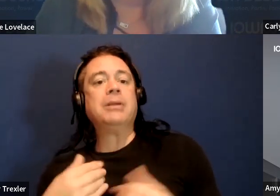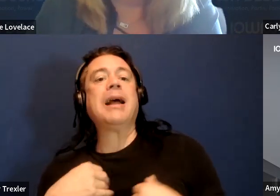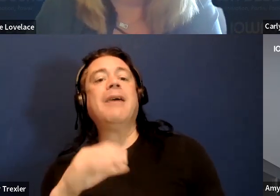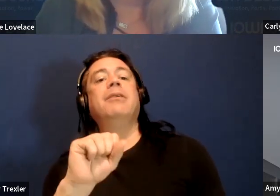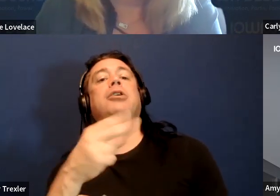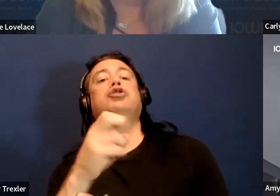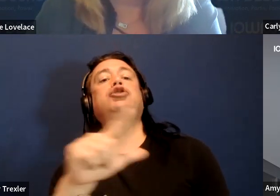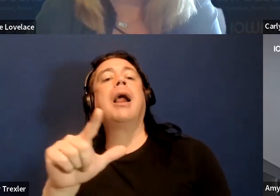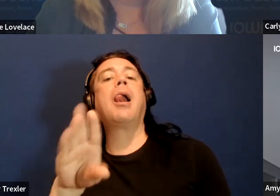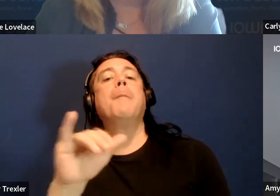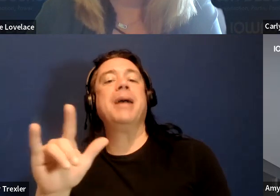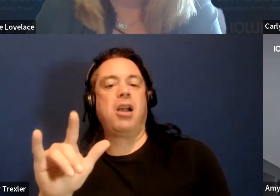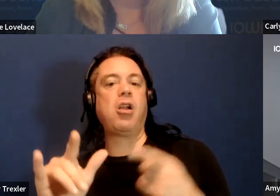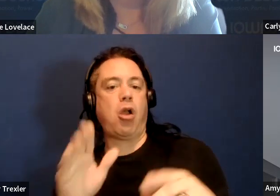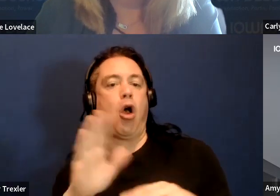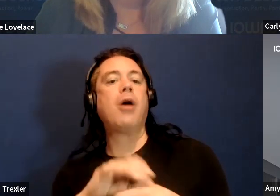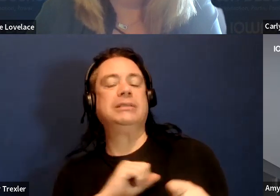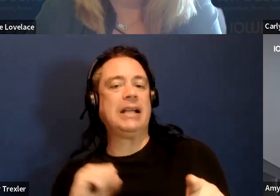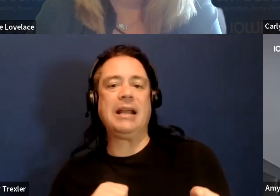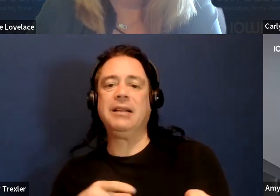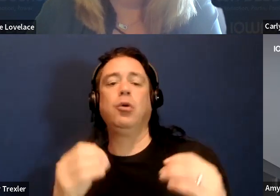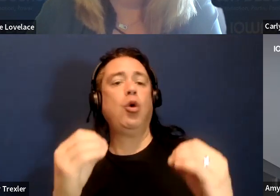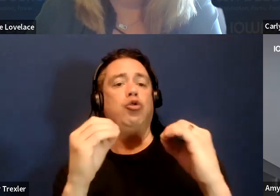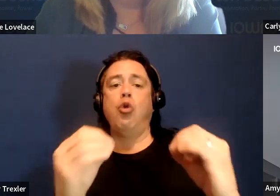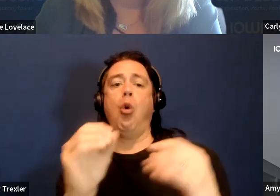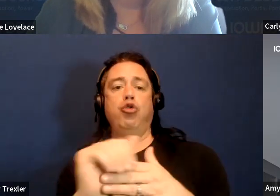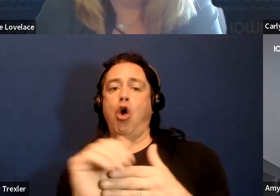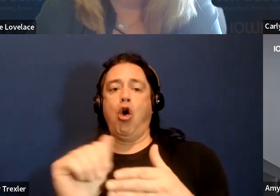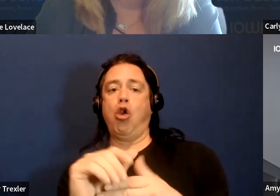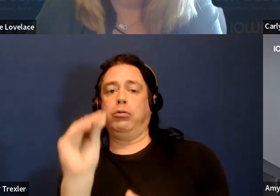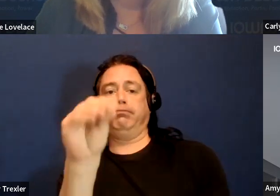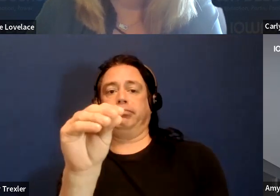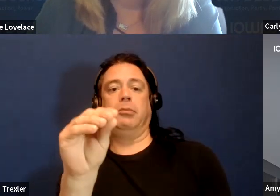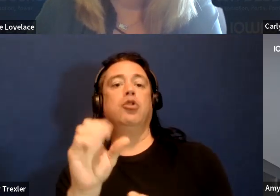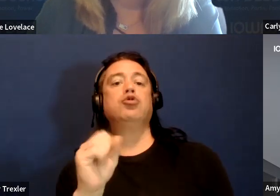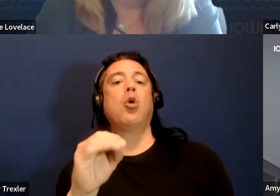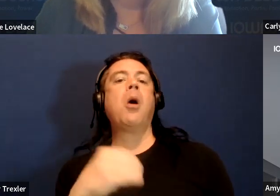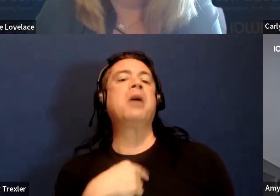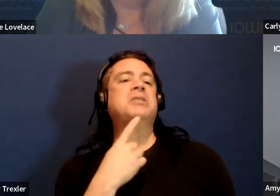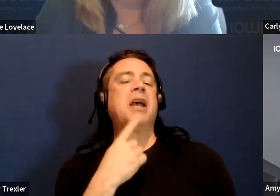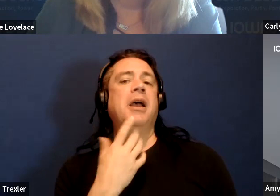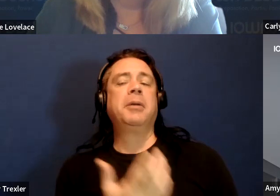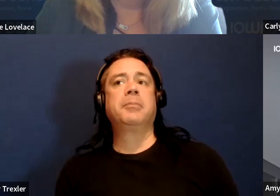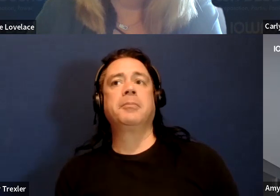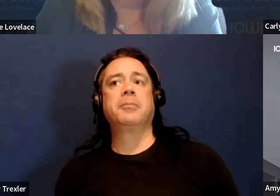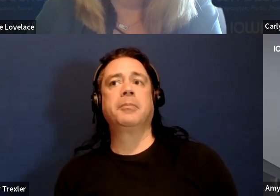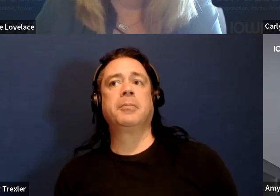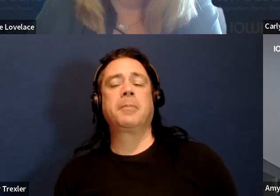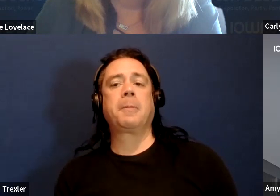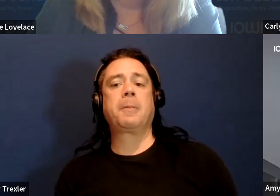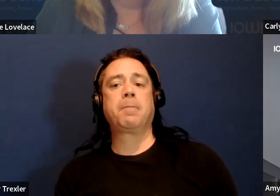now out on the Senate for, they don't have any dollars in them. So I would just say, we will have